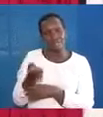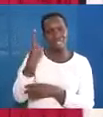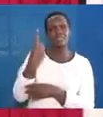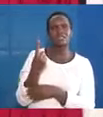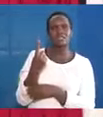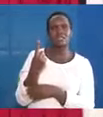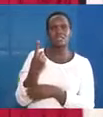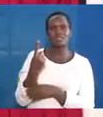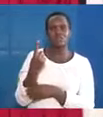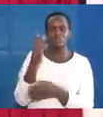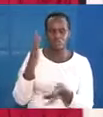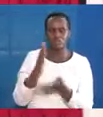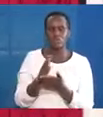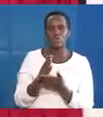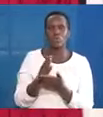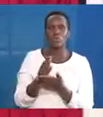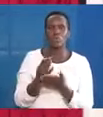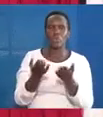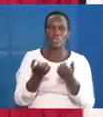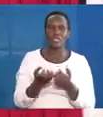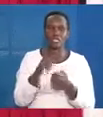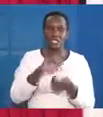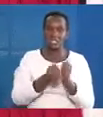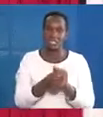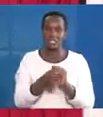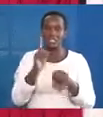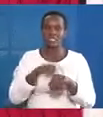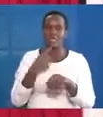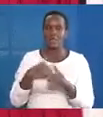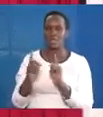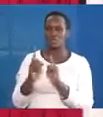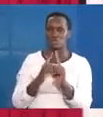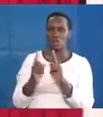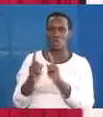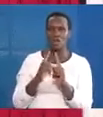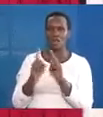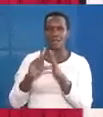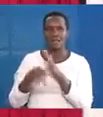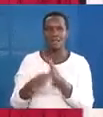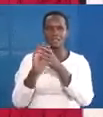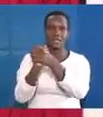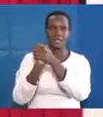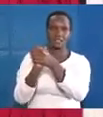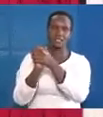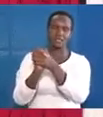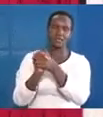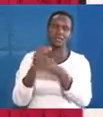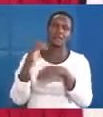fact when we held talks that led to a handshake in